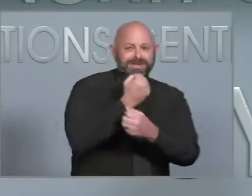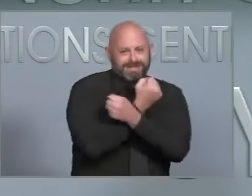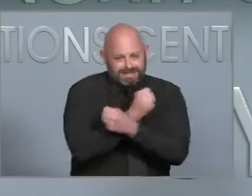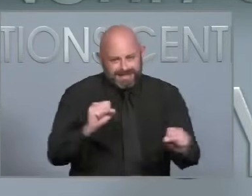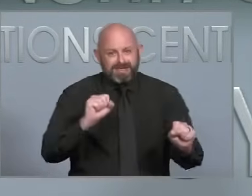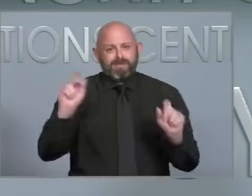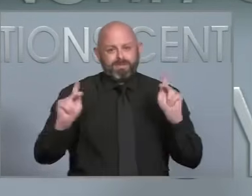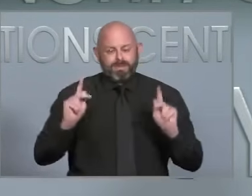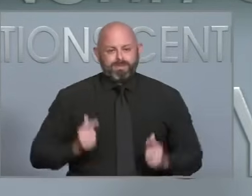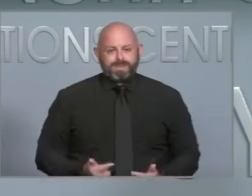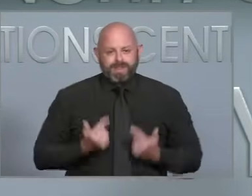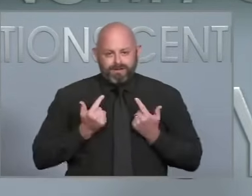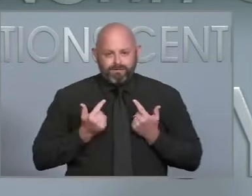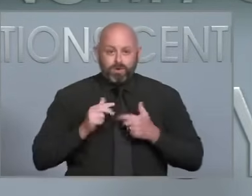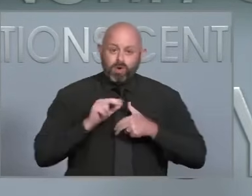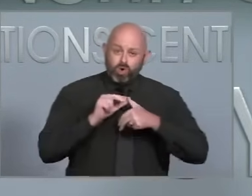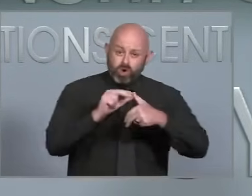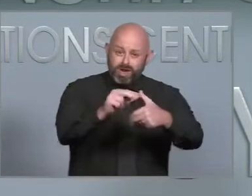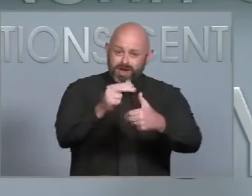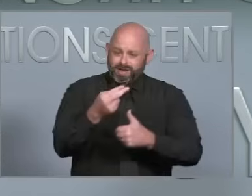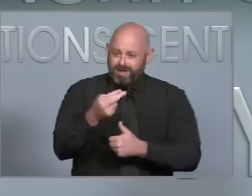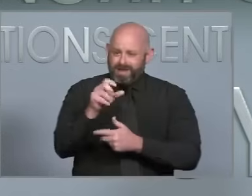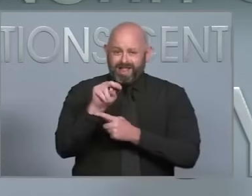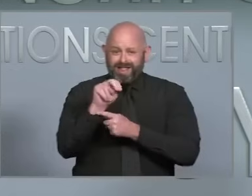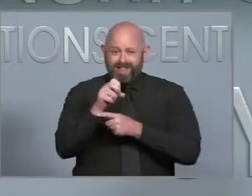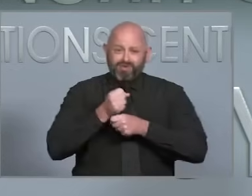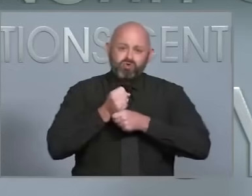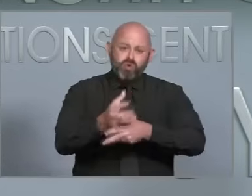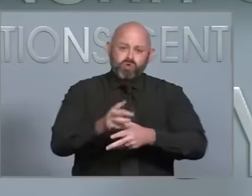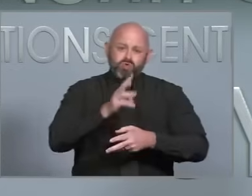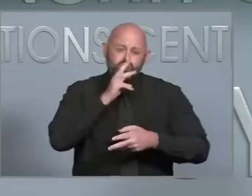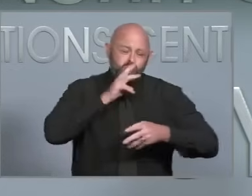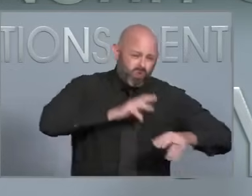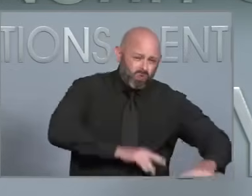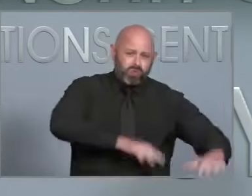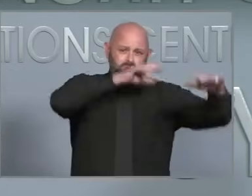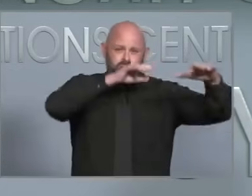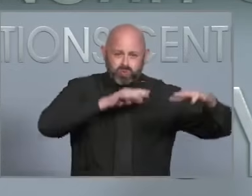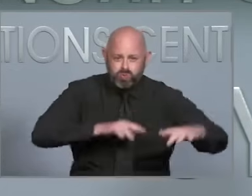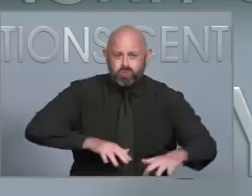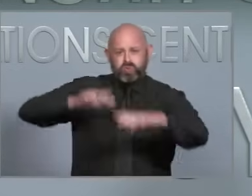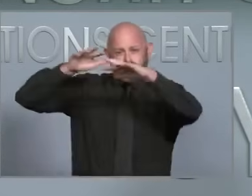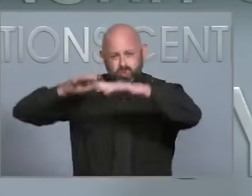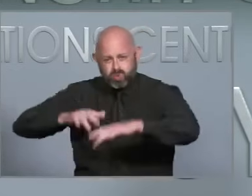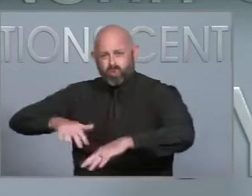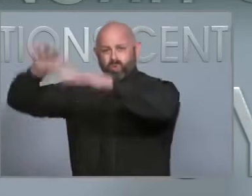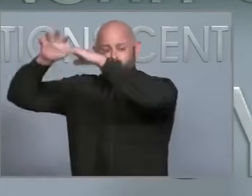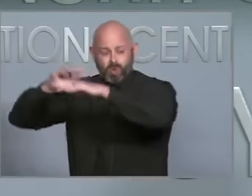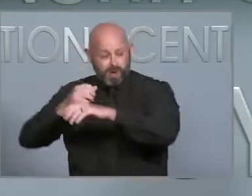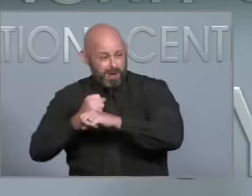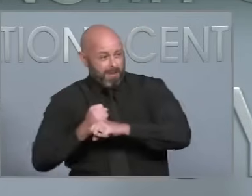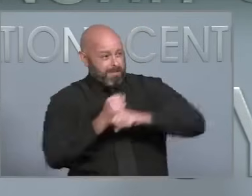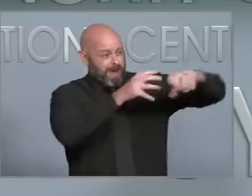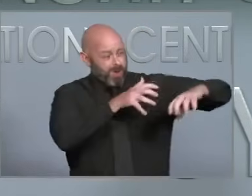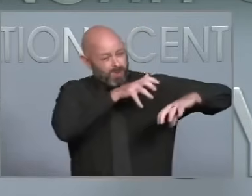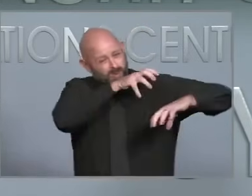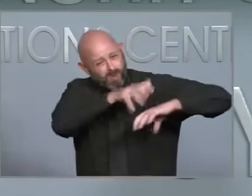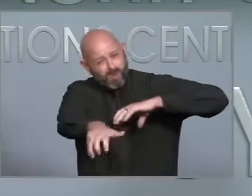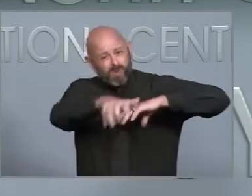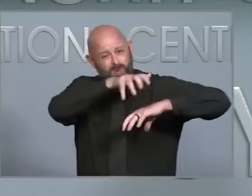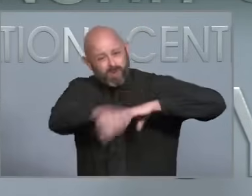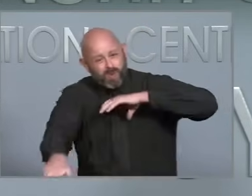causing life-threatening flash flooding, numerous landslides, and downed trees, causing power